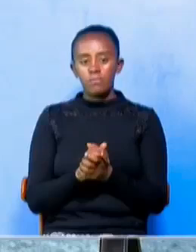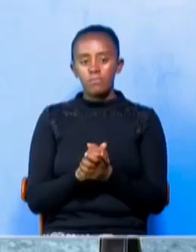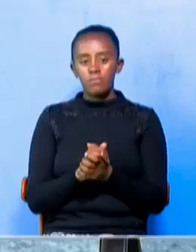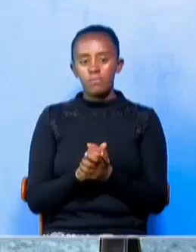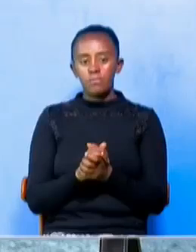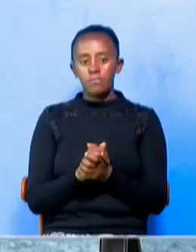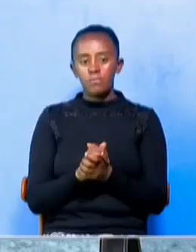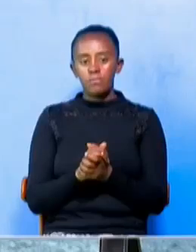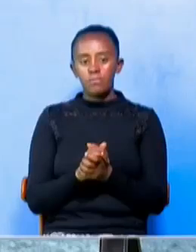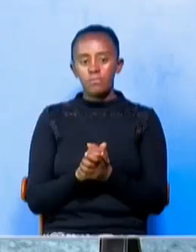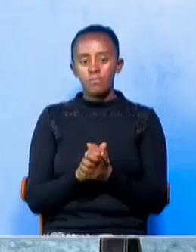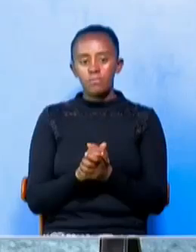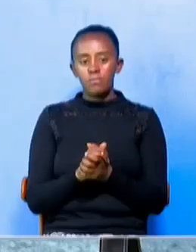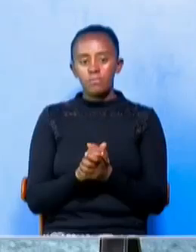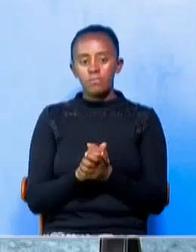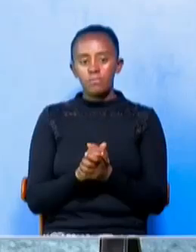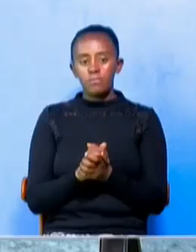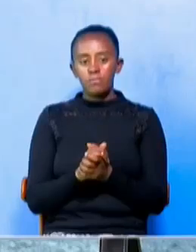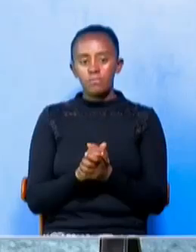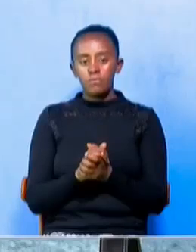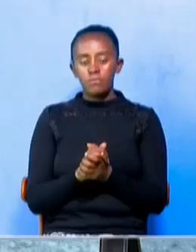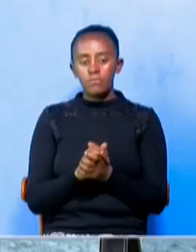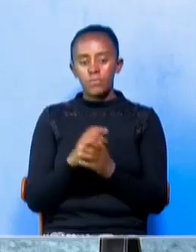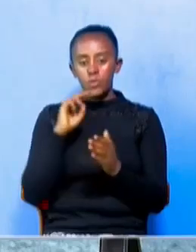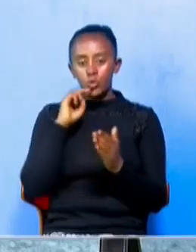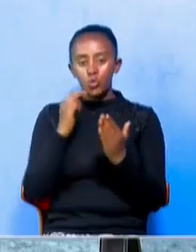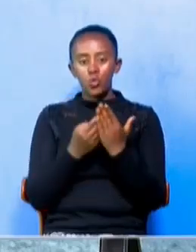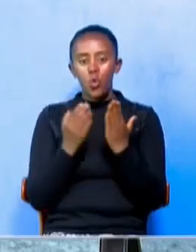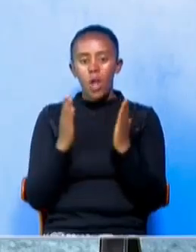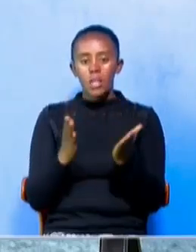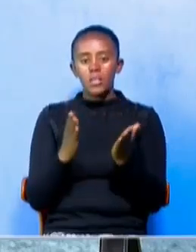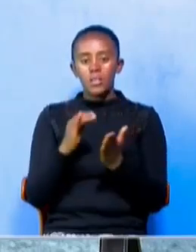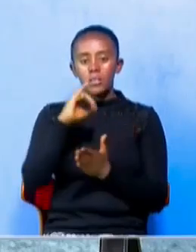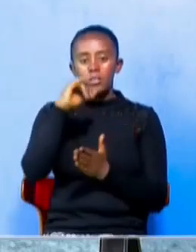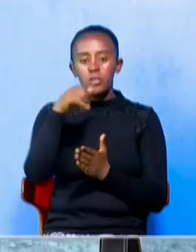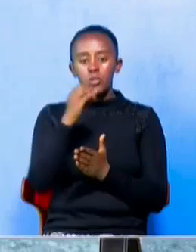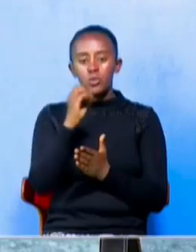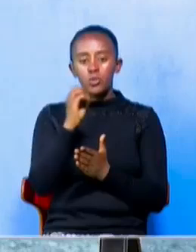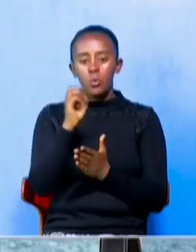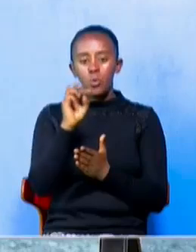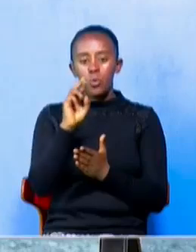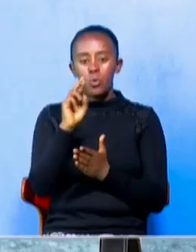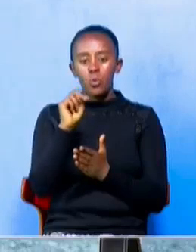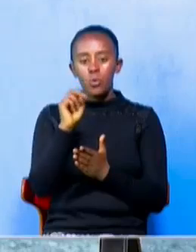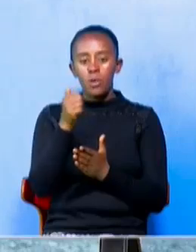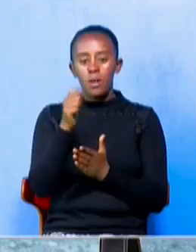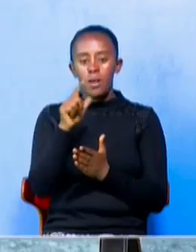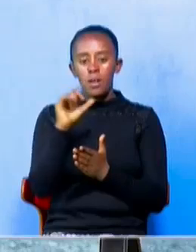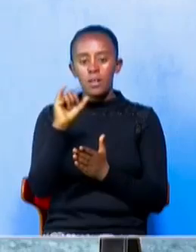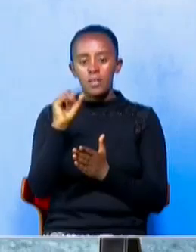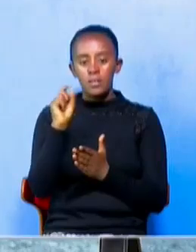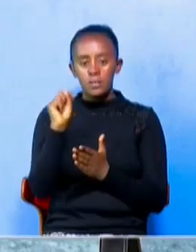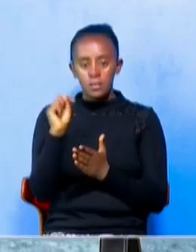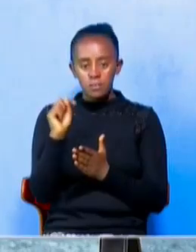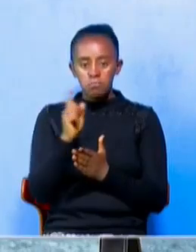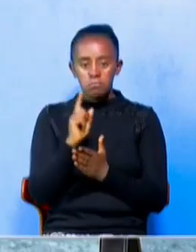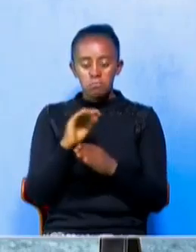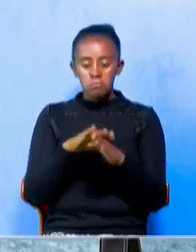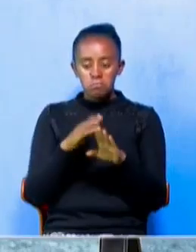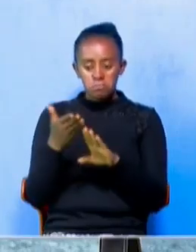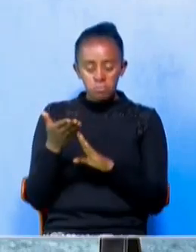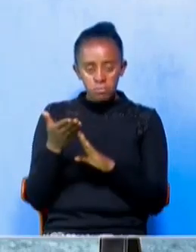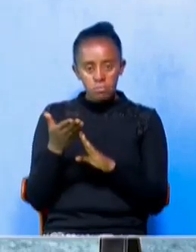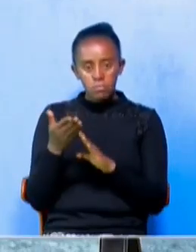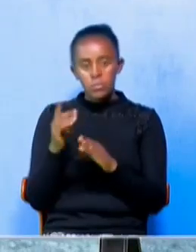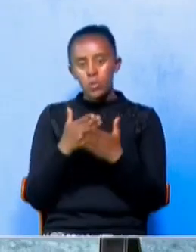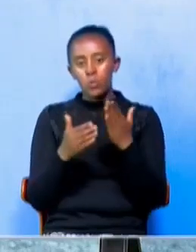A is a journalist, right? The one who is inviting a guest